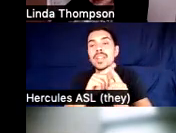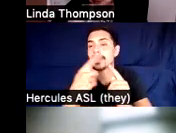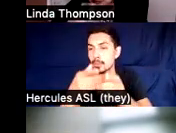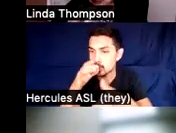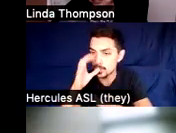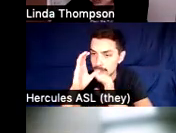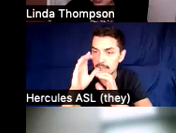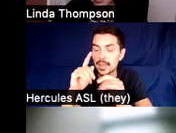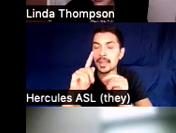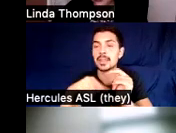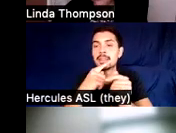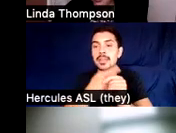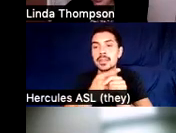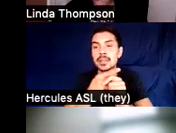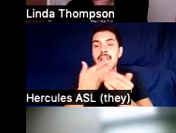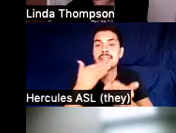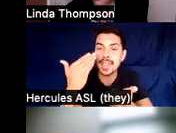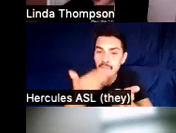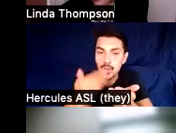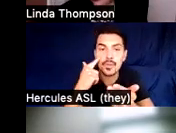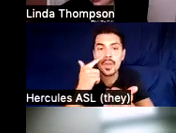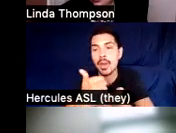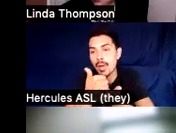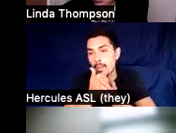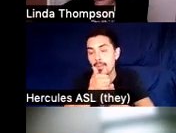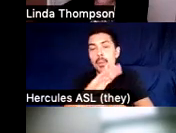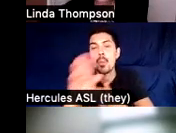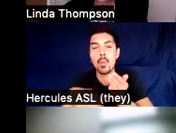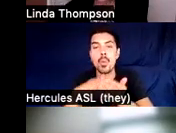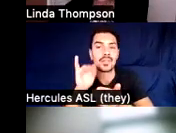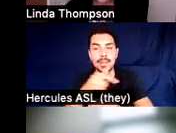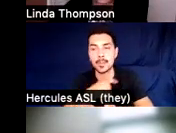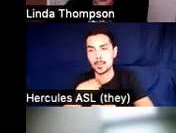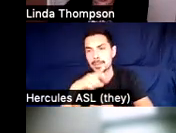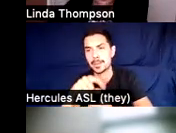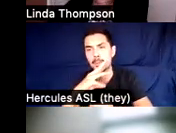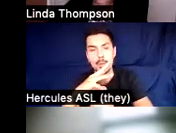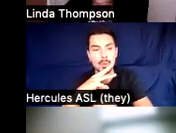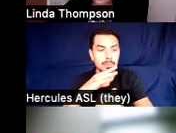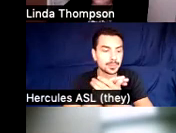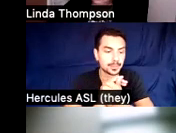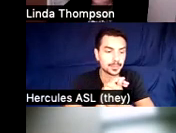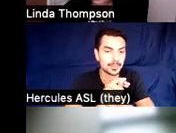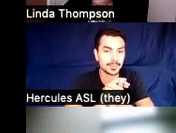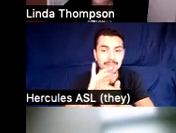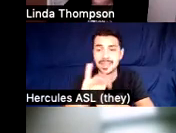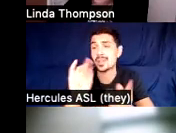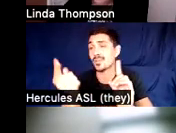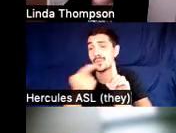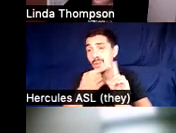it. Thank it for helping you. All of us need water. It's the first medicine,